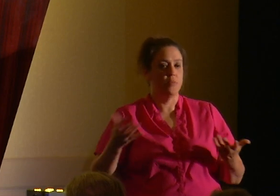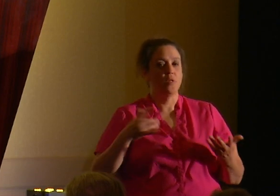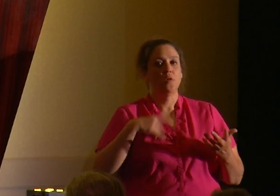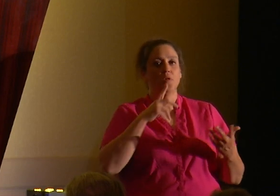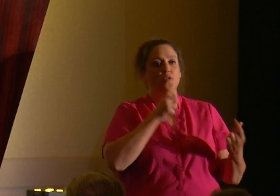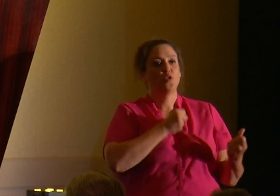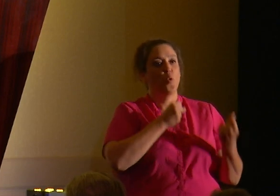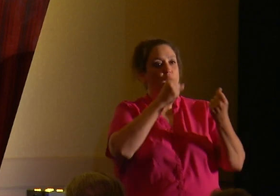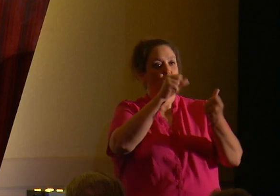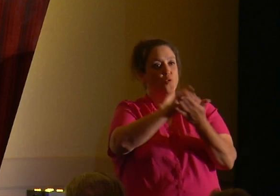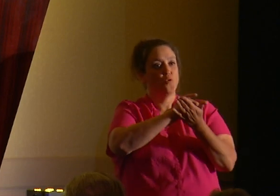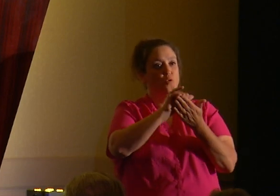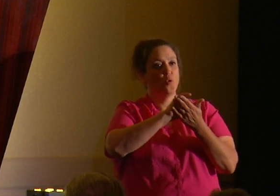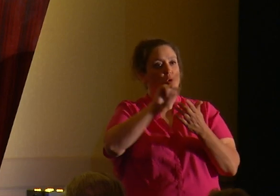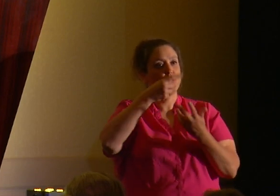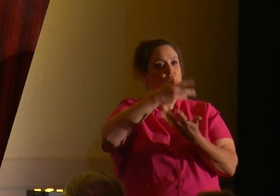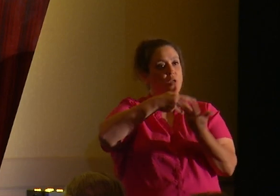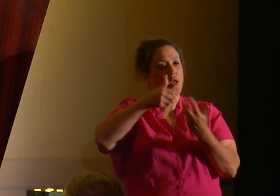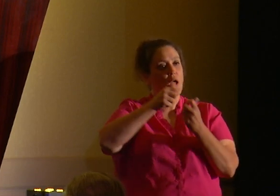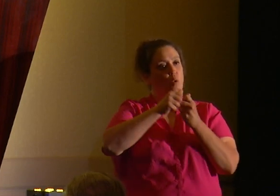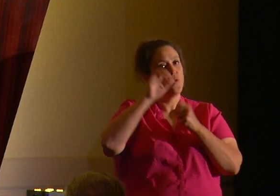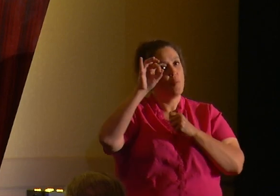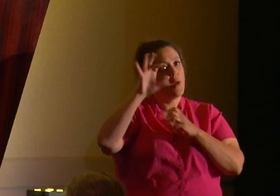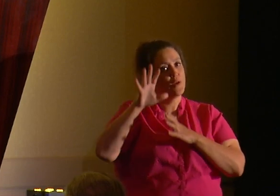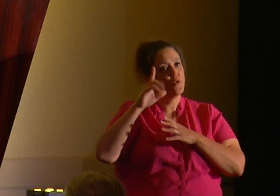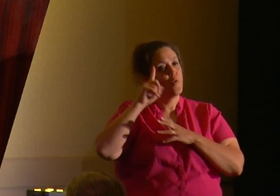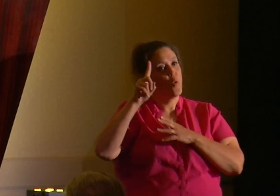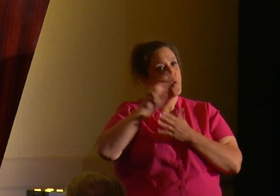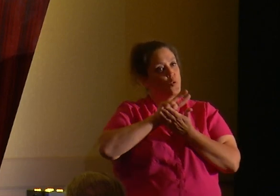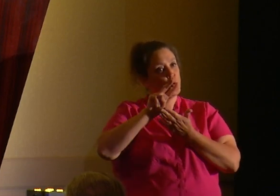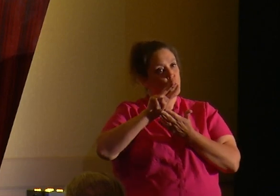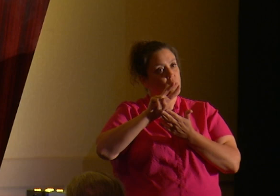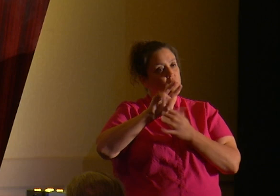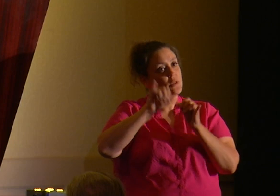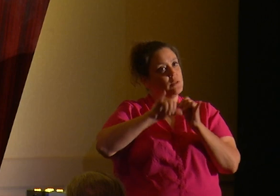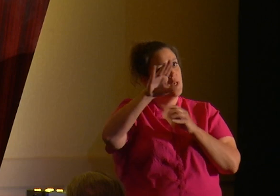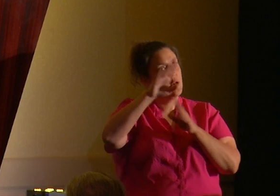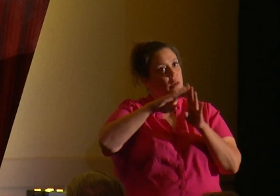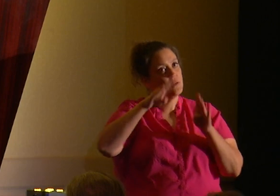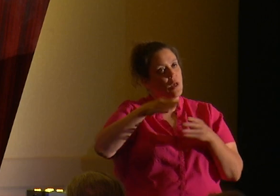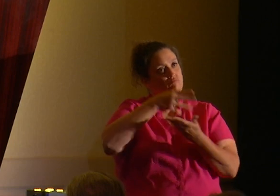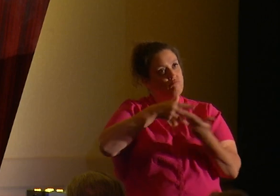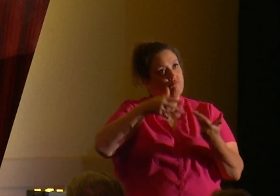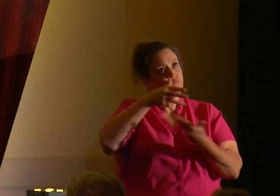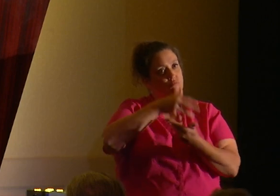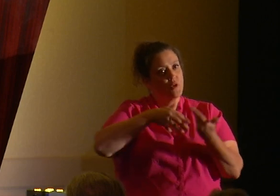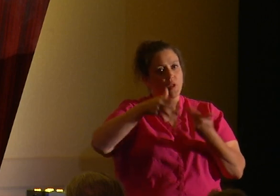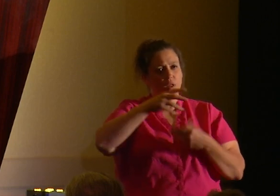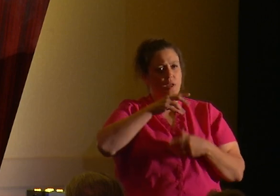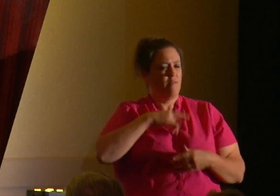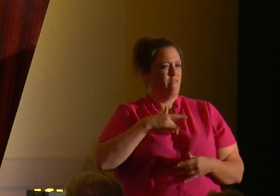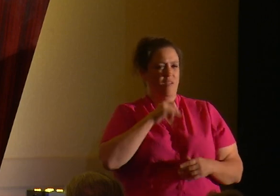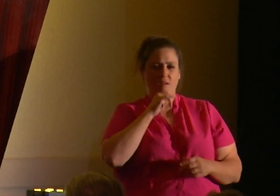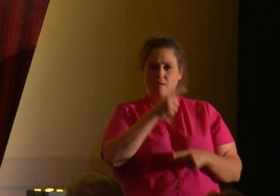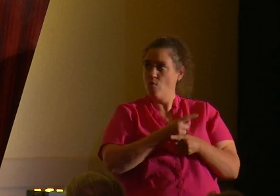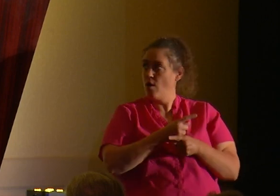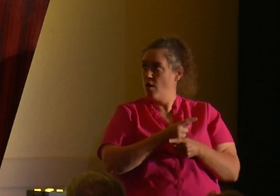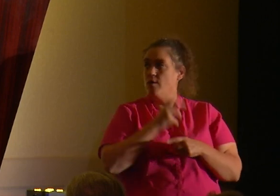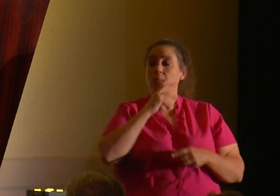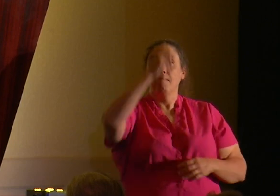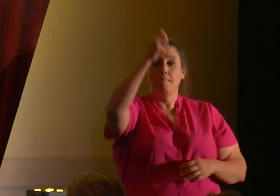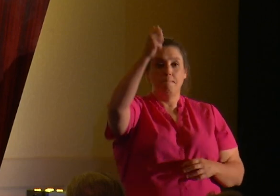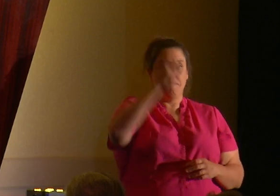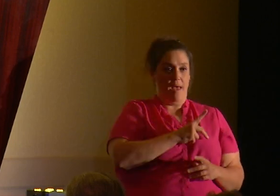just to hang out with the pastor for 2 weeks. I hang out at his house and it just wasn't right. It wasn't right. So I came back to